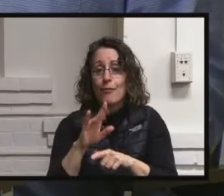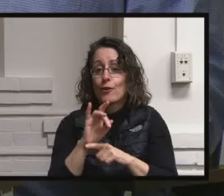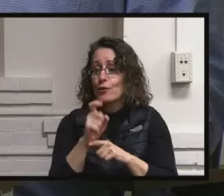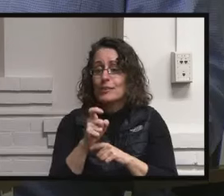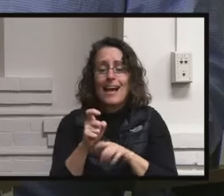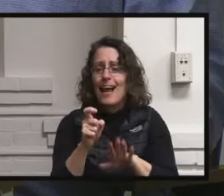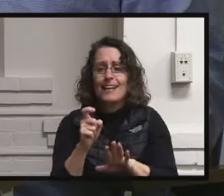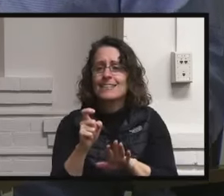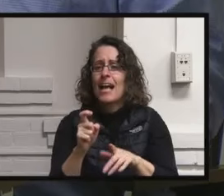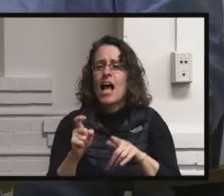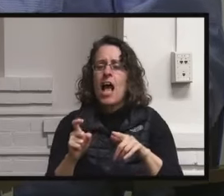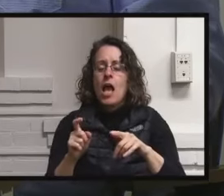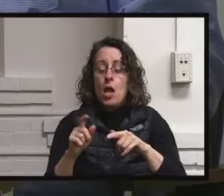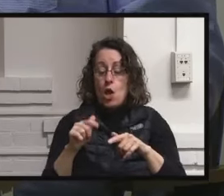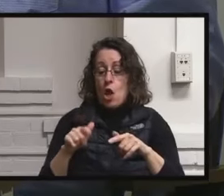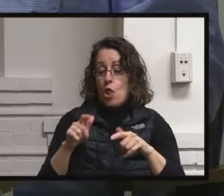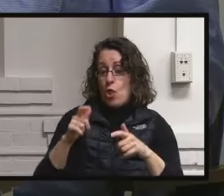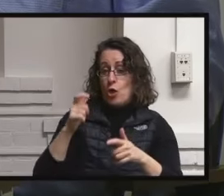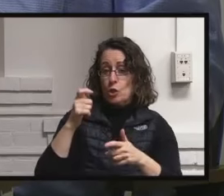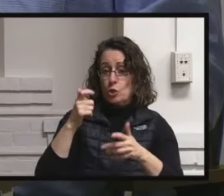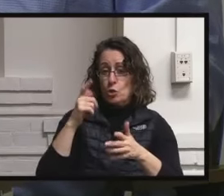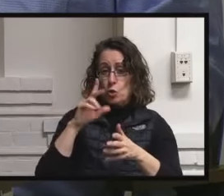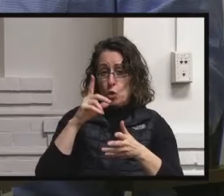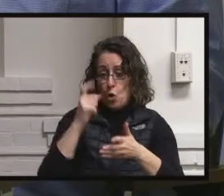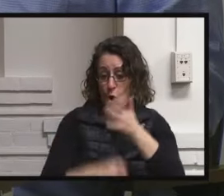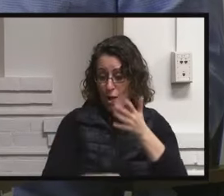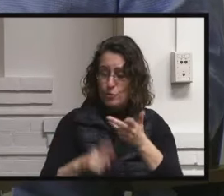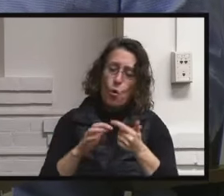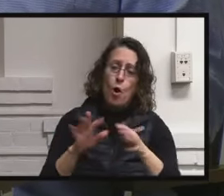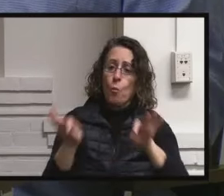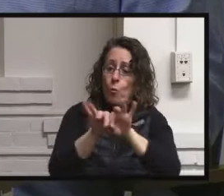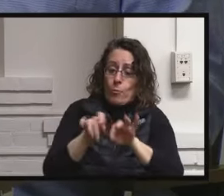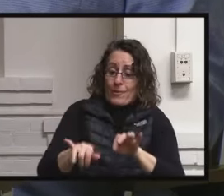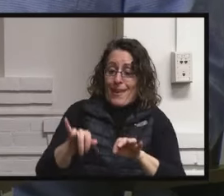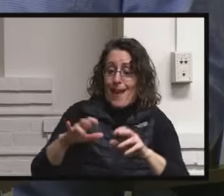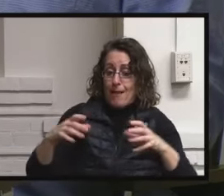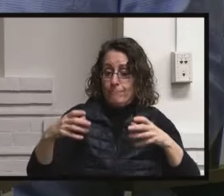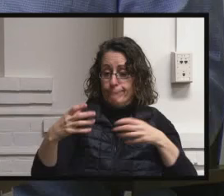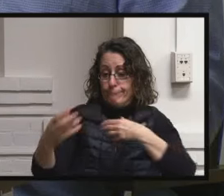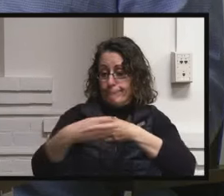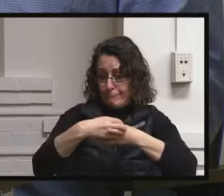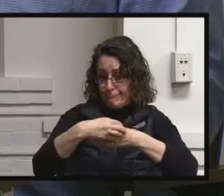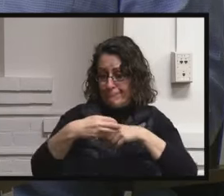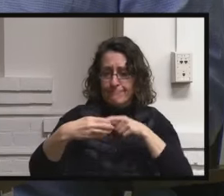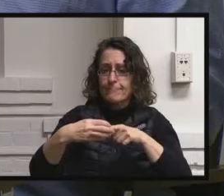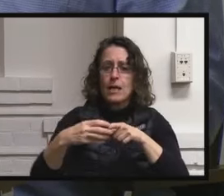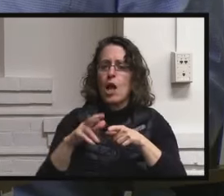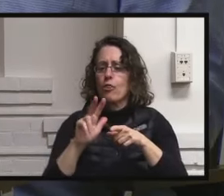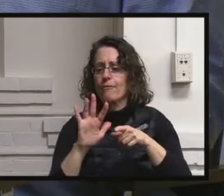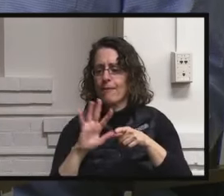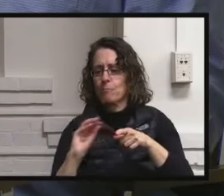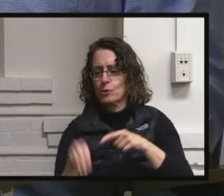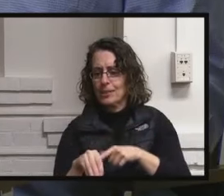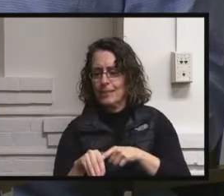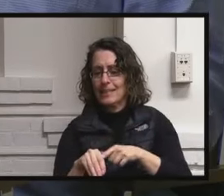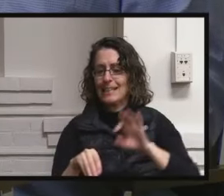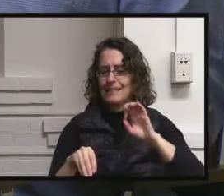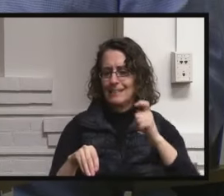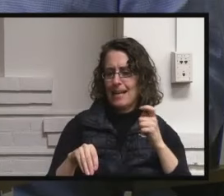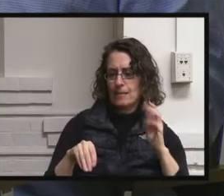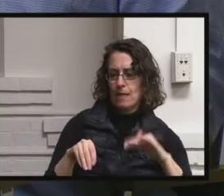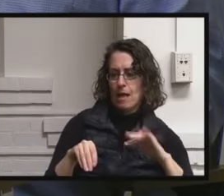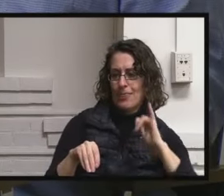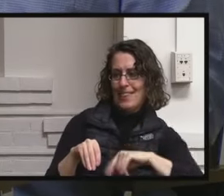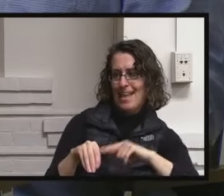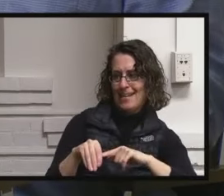fair market value. So there will be an increase to the taxes received by the town over the duration of this agreement. It just wouldn't be 100%